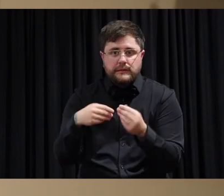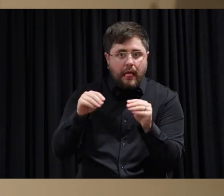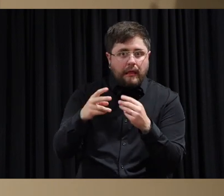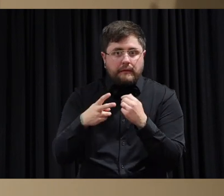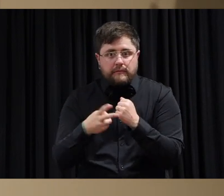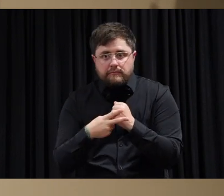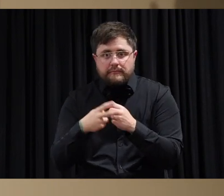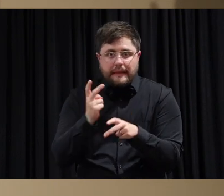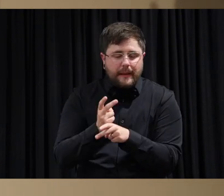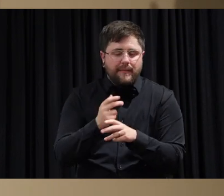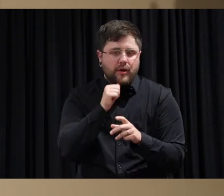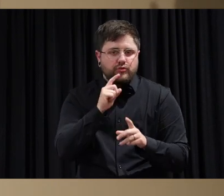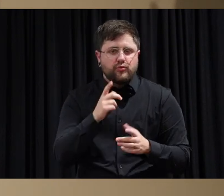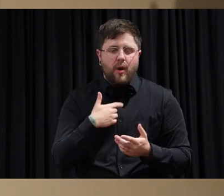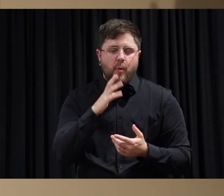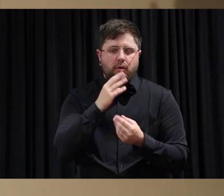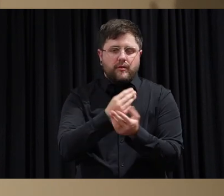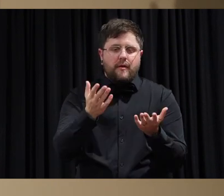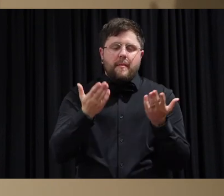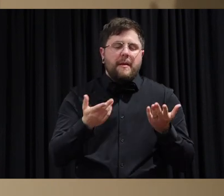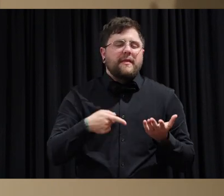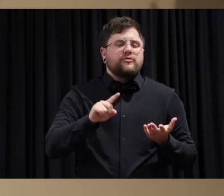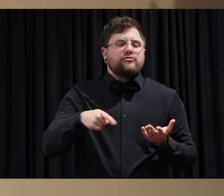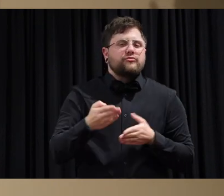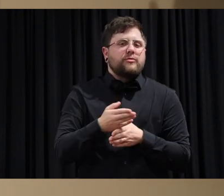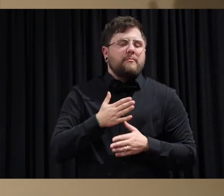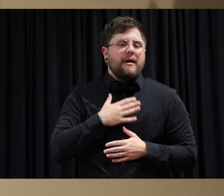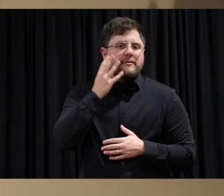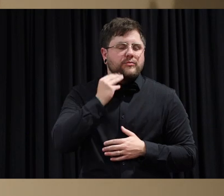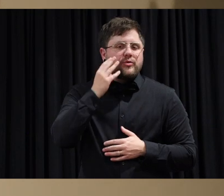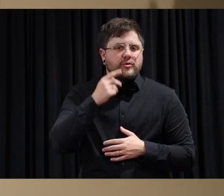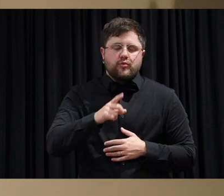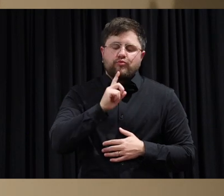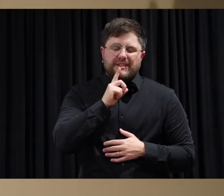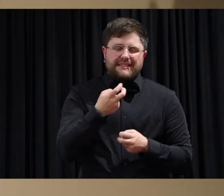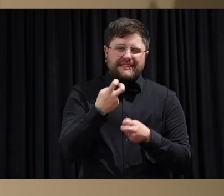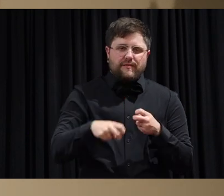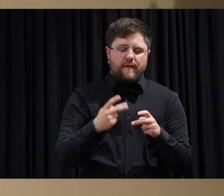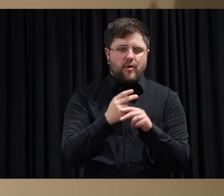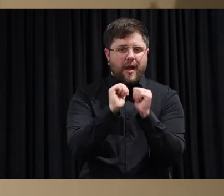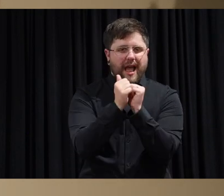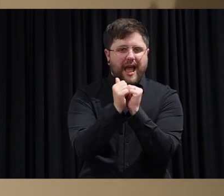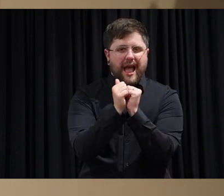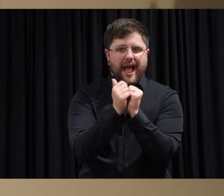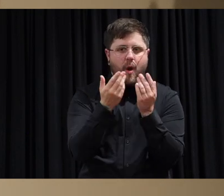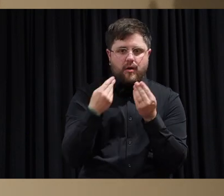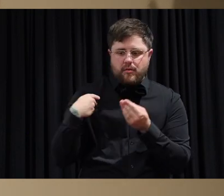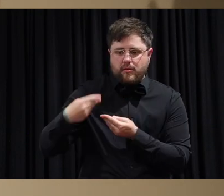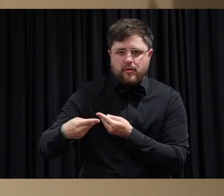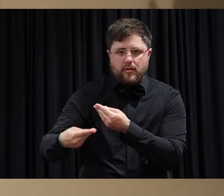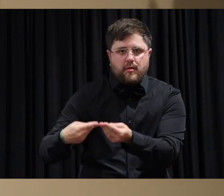And I will tell you, and maybe this is just to share my experience, it is very difficult to figure out how to pass those assets